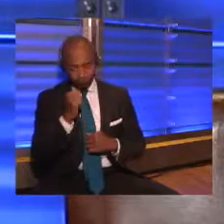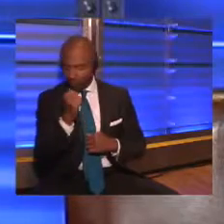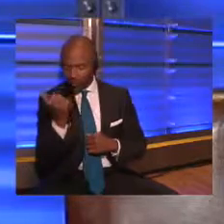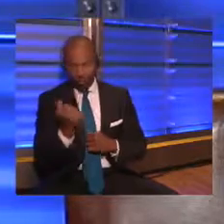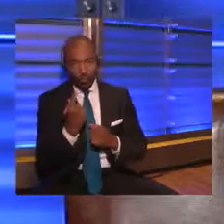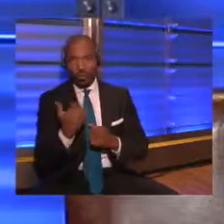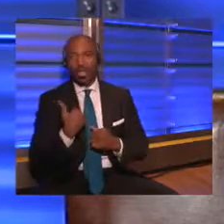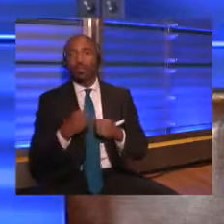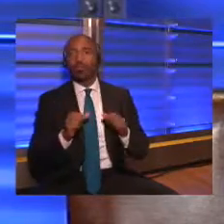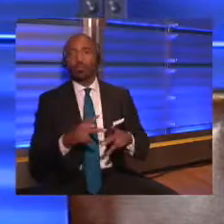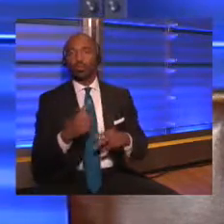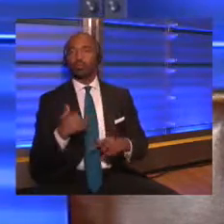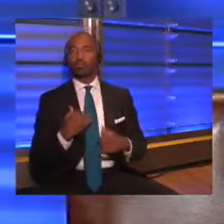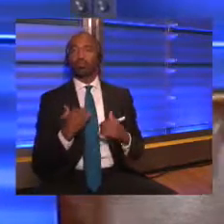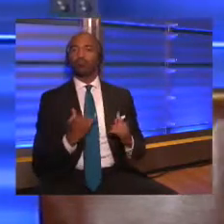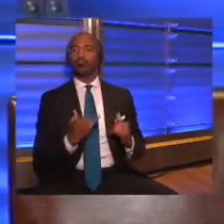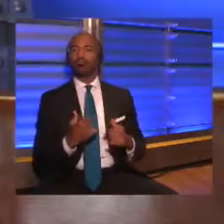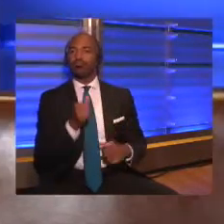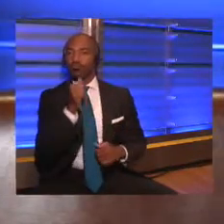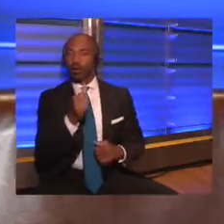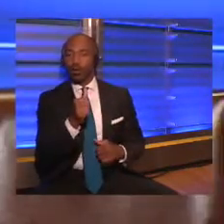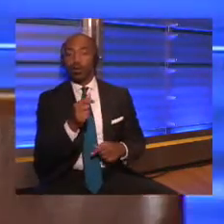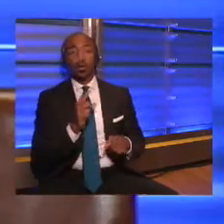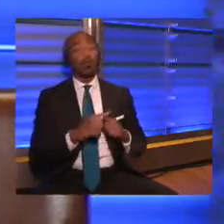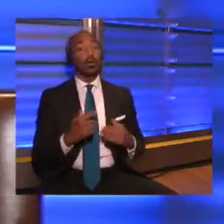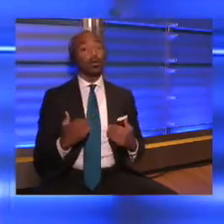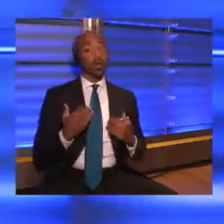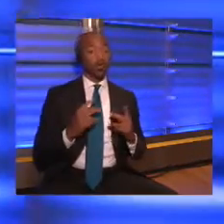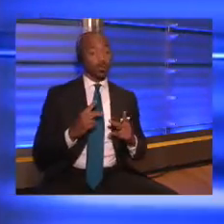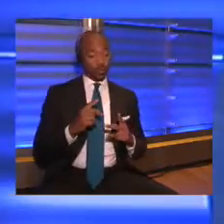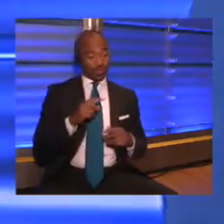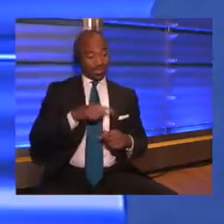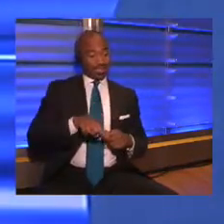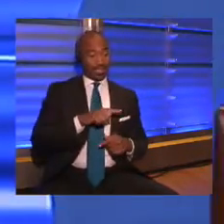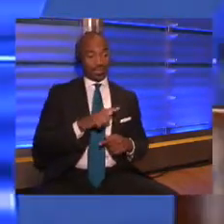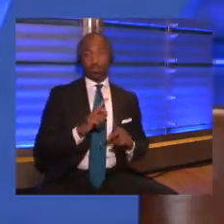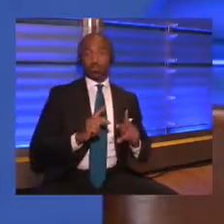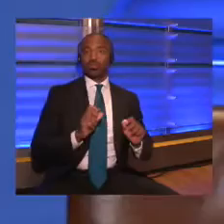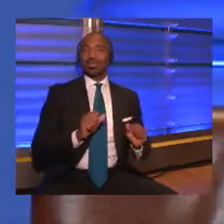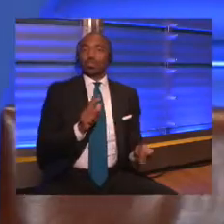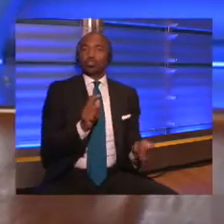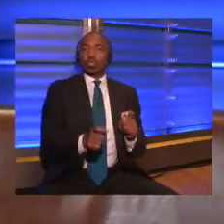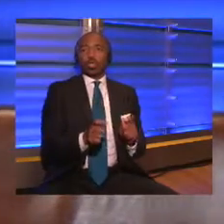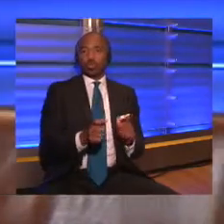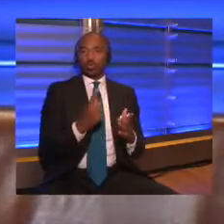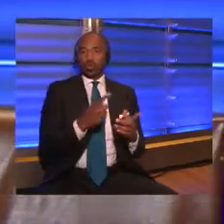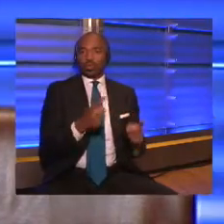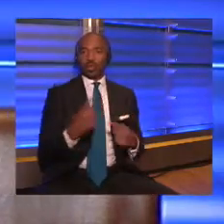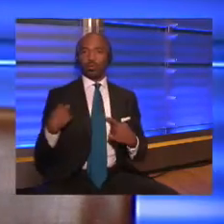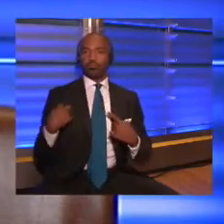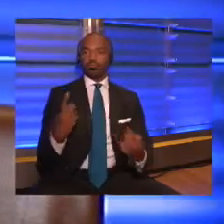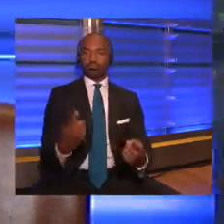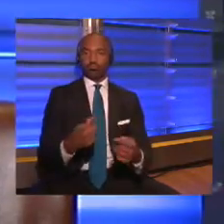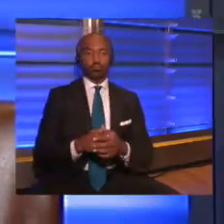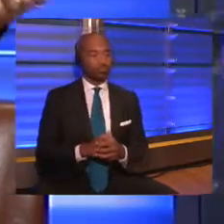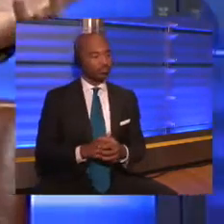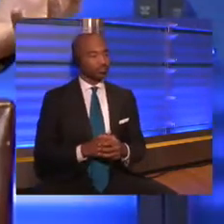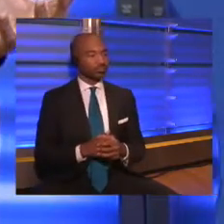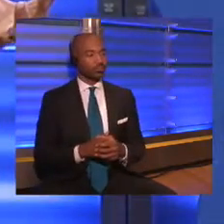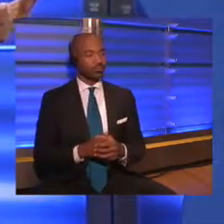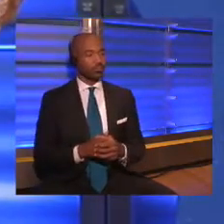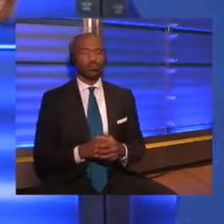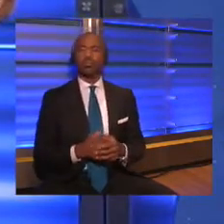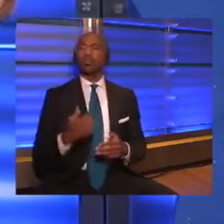But it's this generation, the millennial generation, that can change this, right? Carry your love